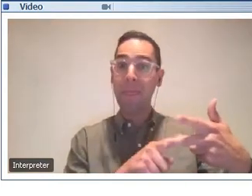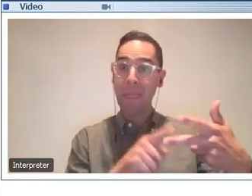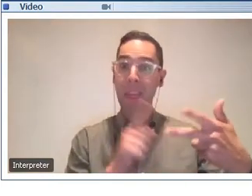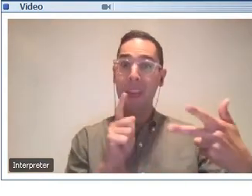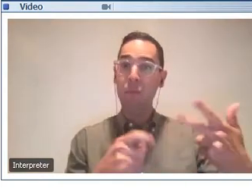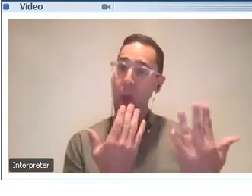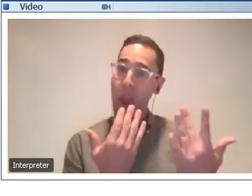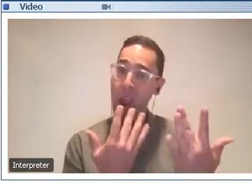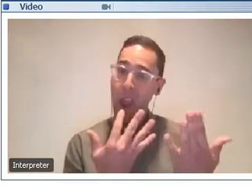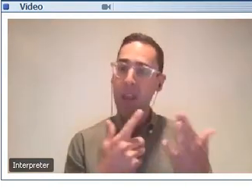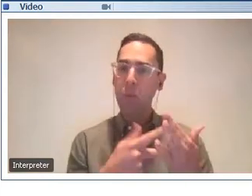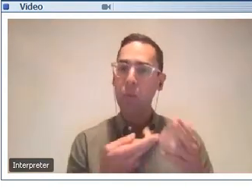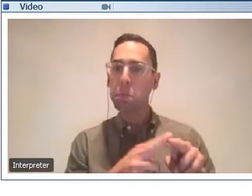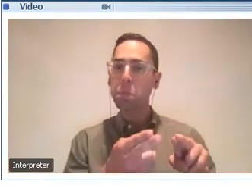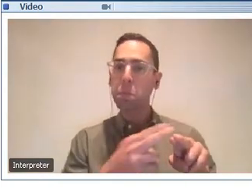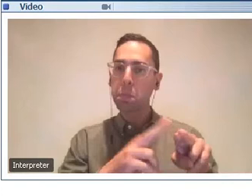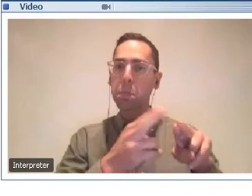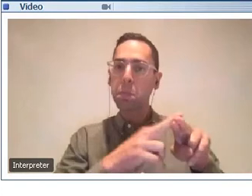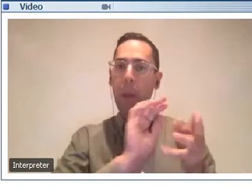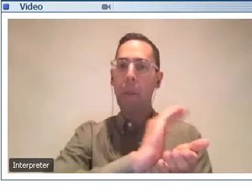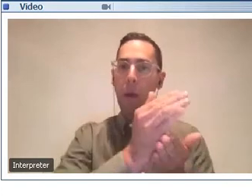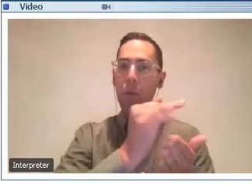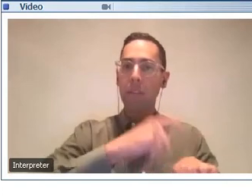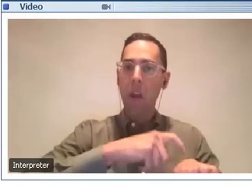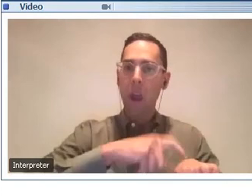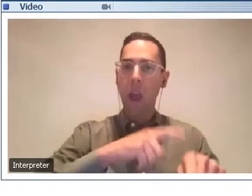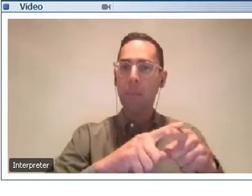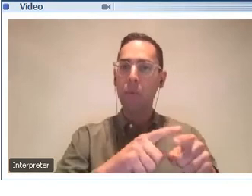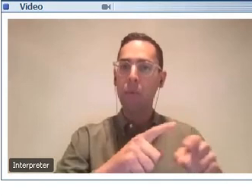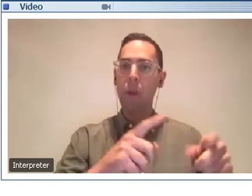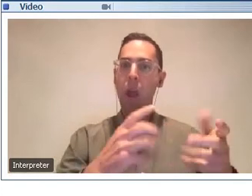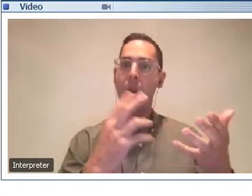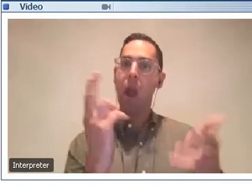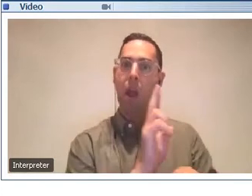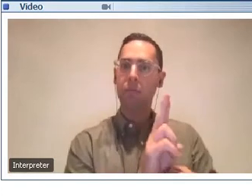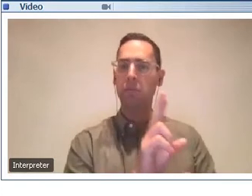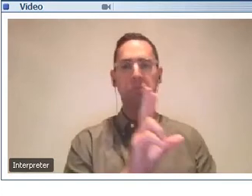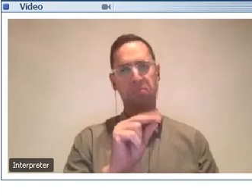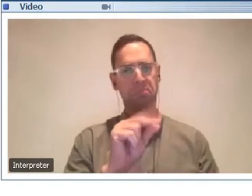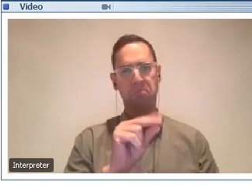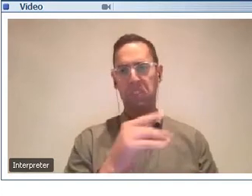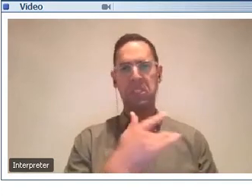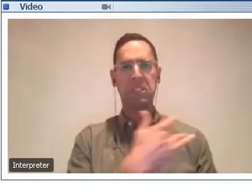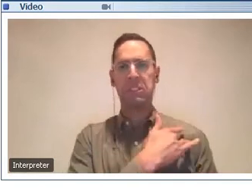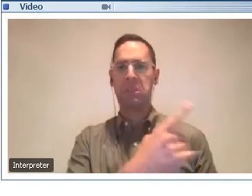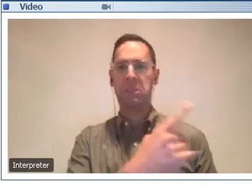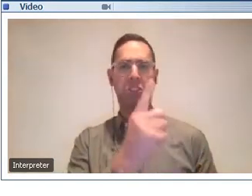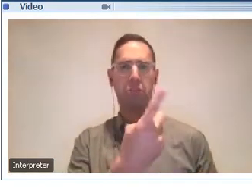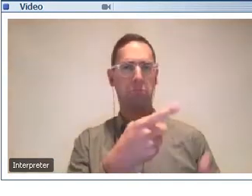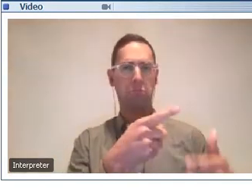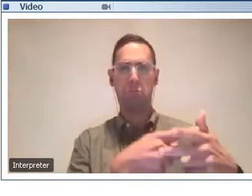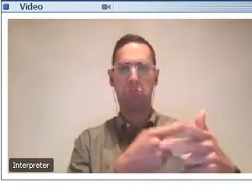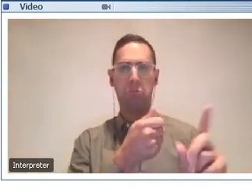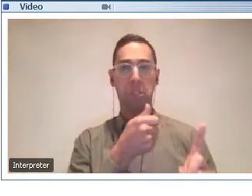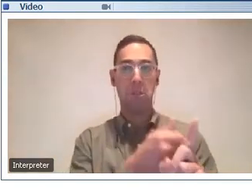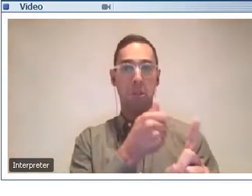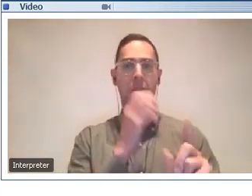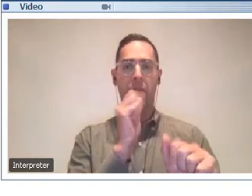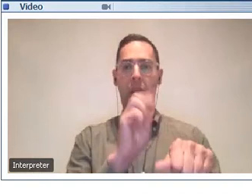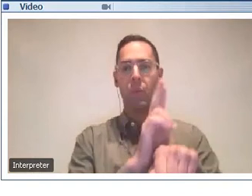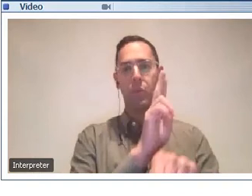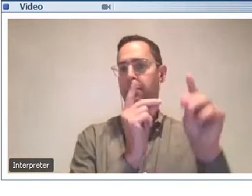generally have to show some basic documentation to show that you are going through one of these three situations. But again, that principle